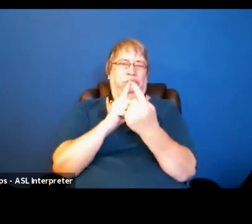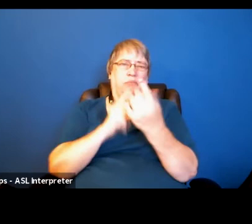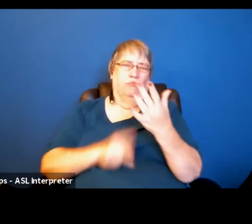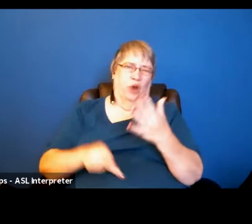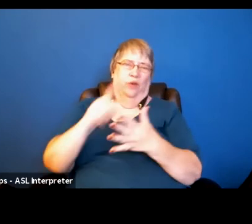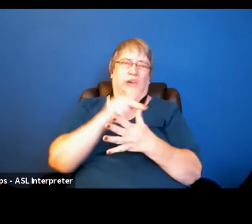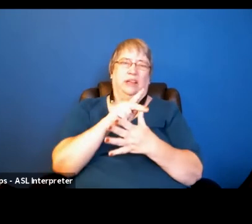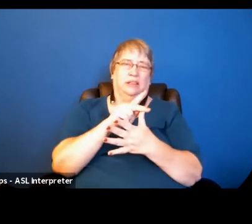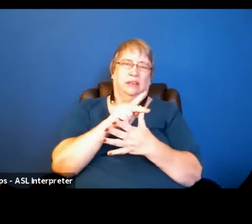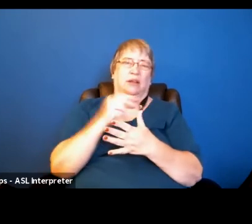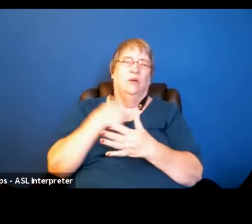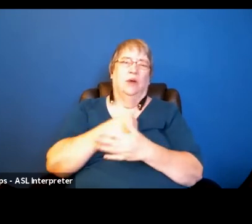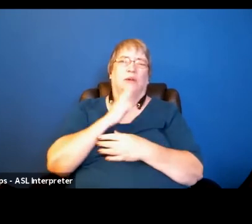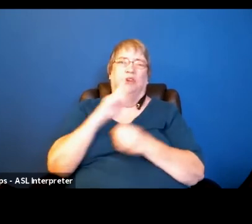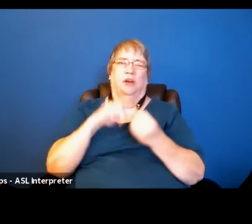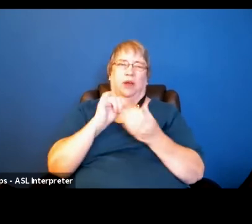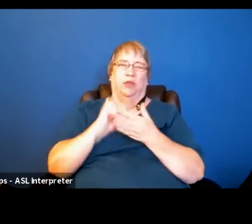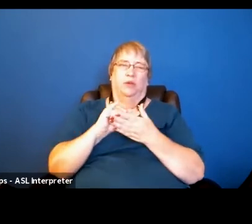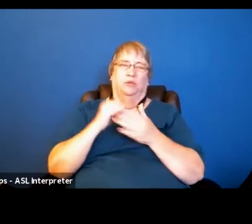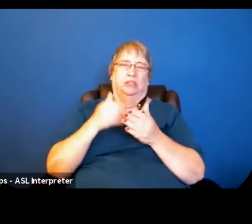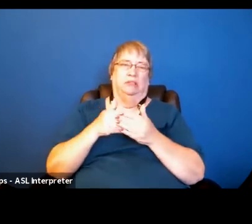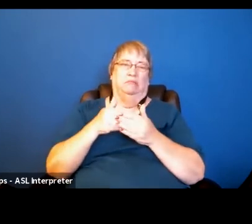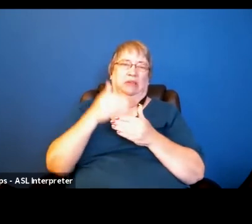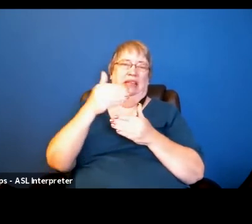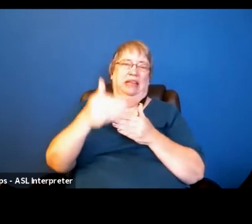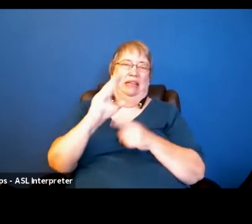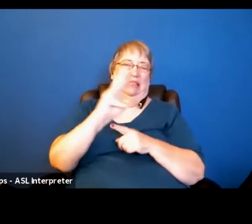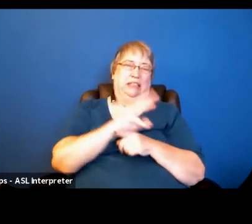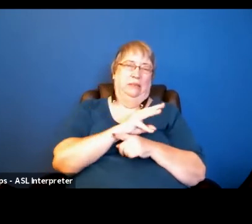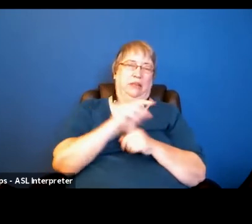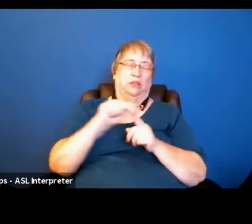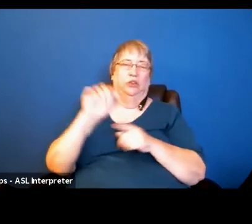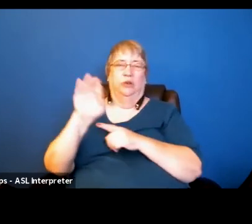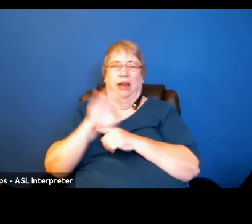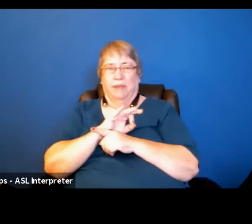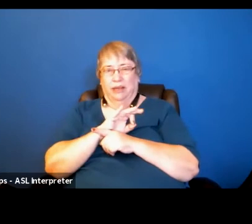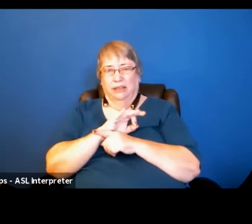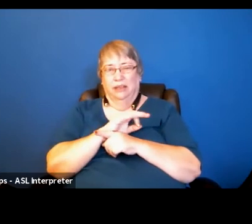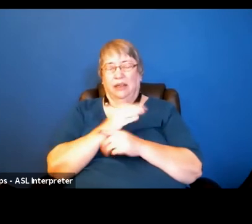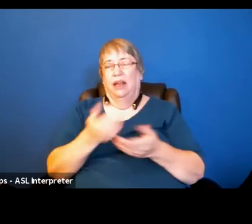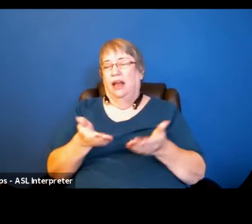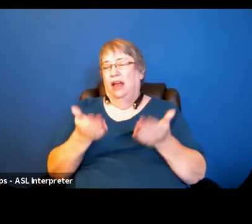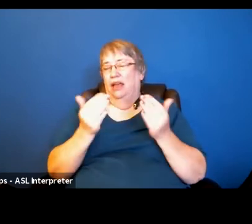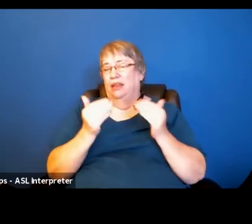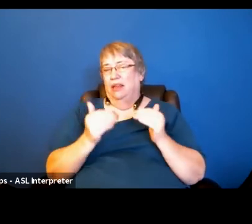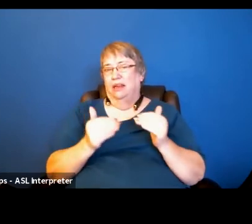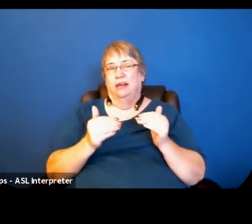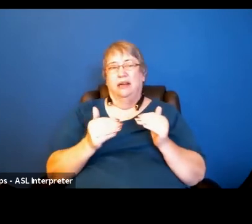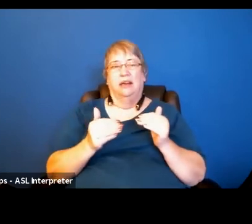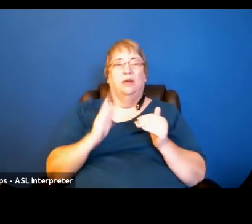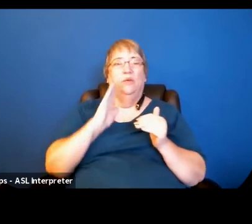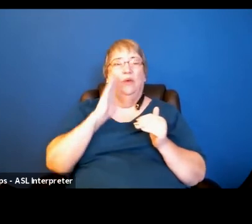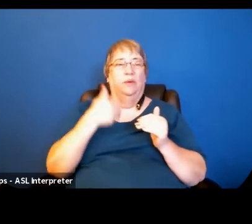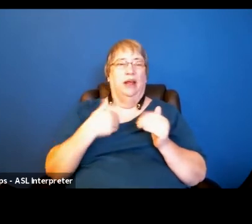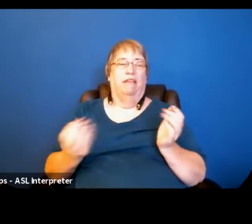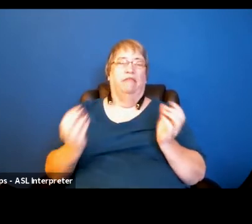really addressing in the next 6 to 9 months. And then there'll be additional